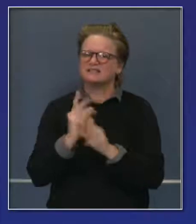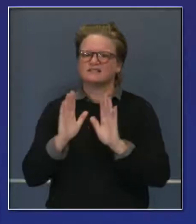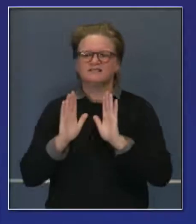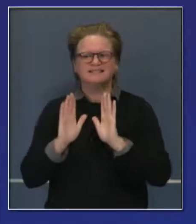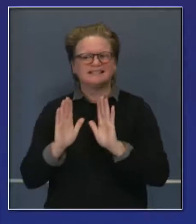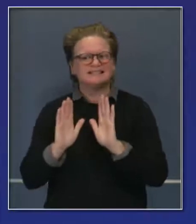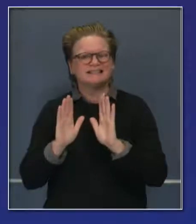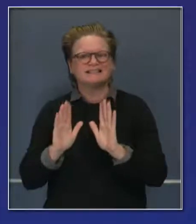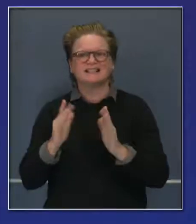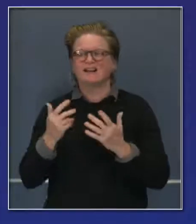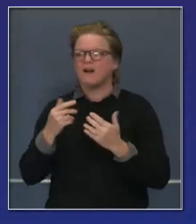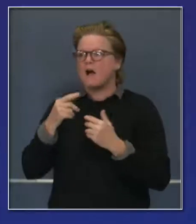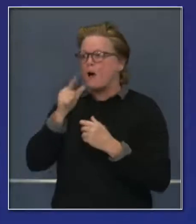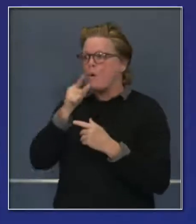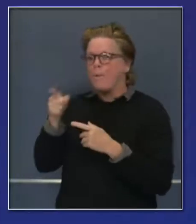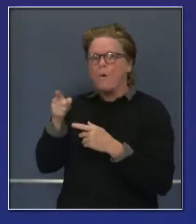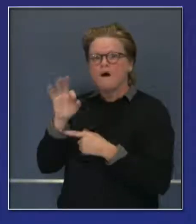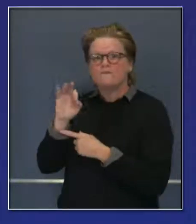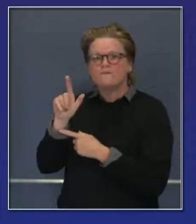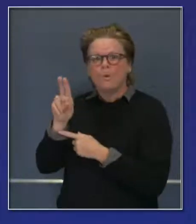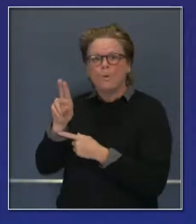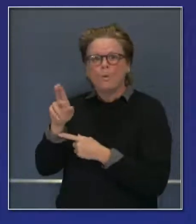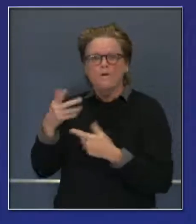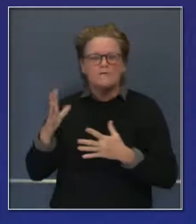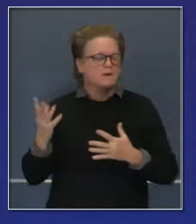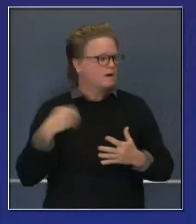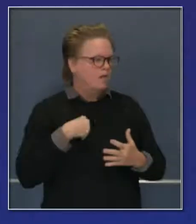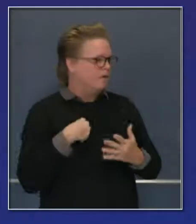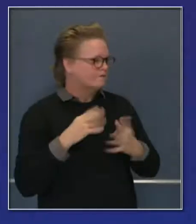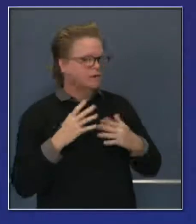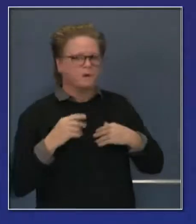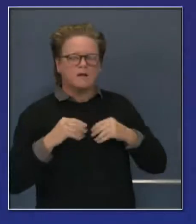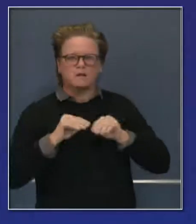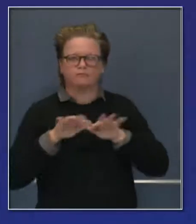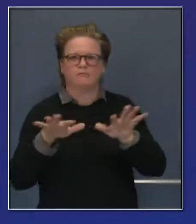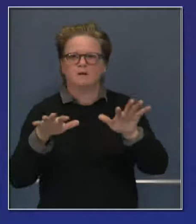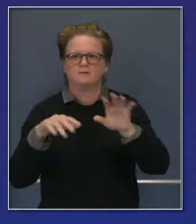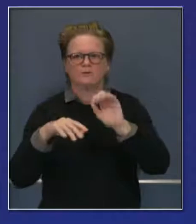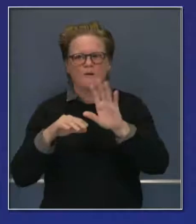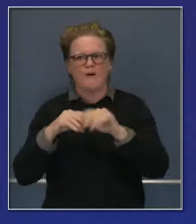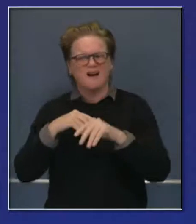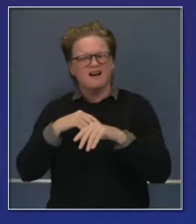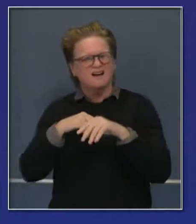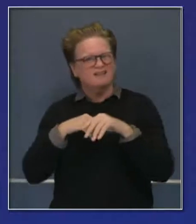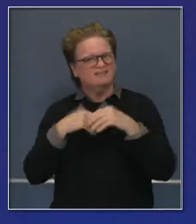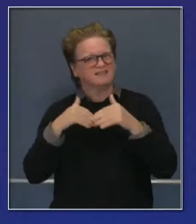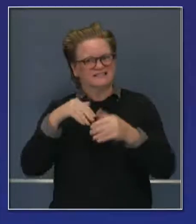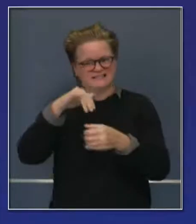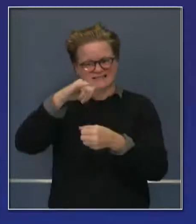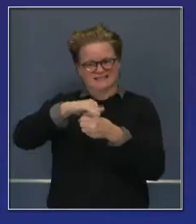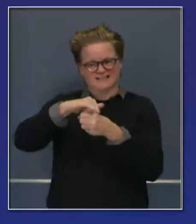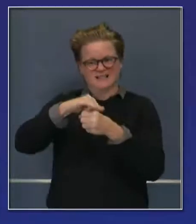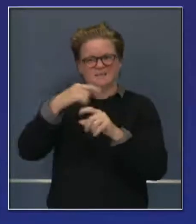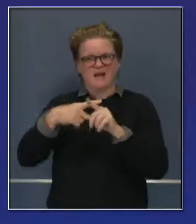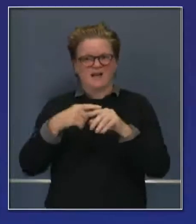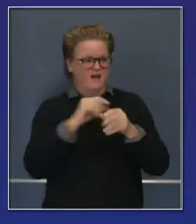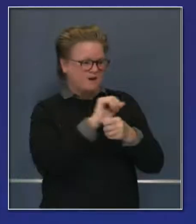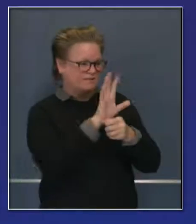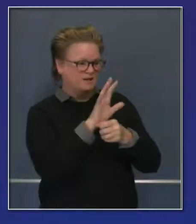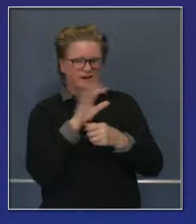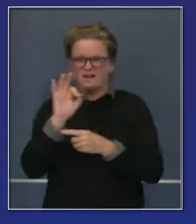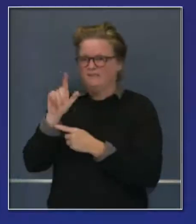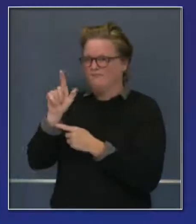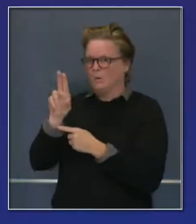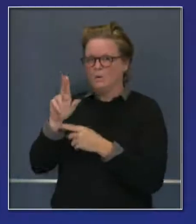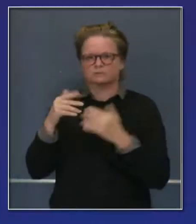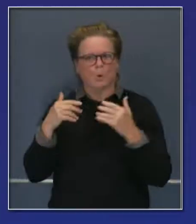flu symptoms, this twindemic that we're all anticipating into the winter months. Obviously, it's sobering, these numbers,